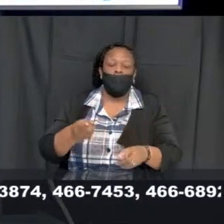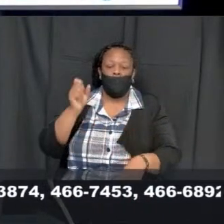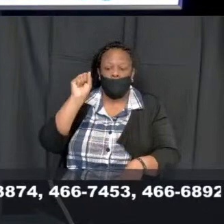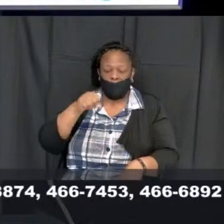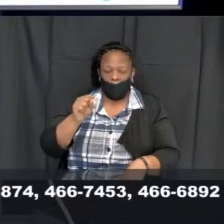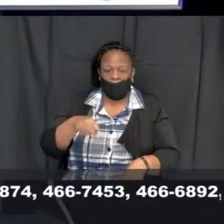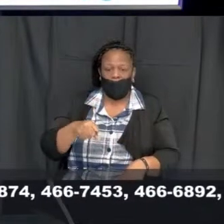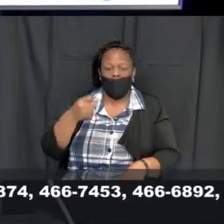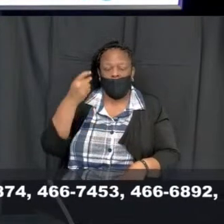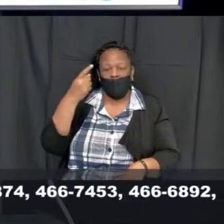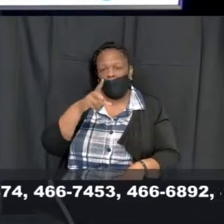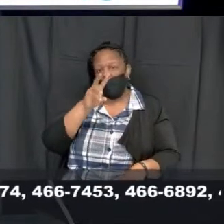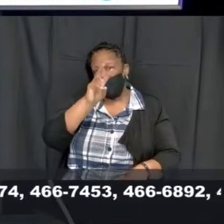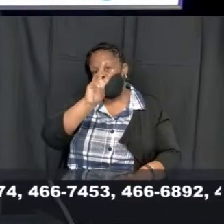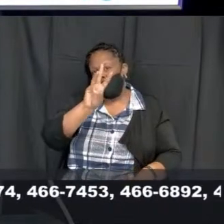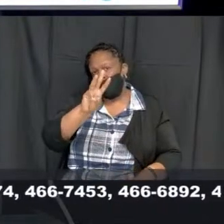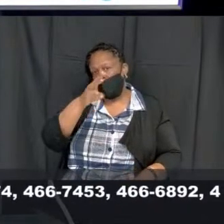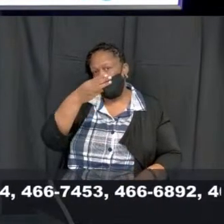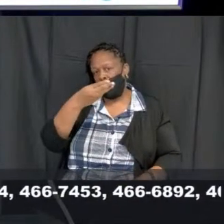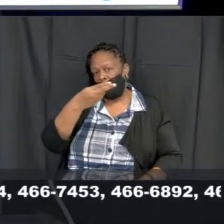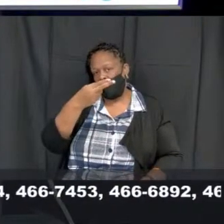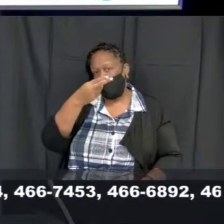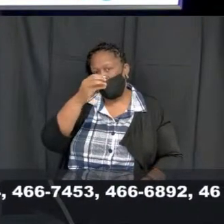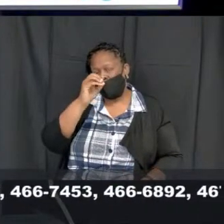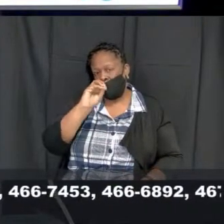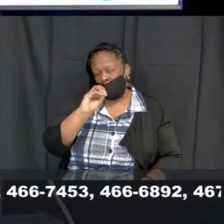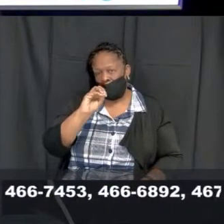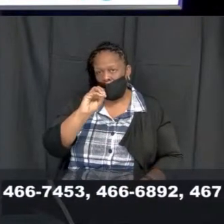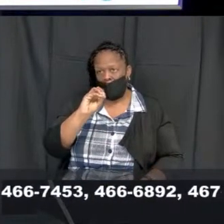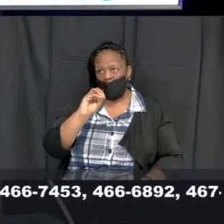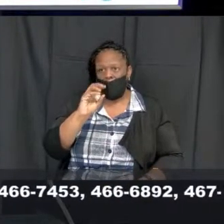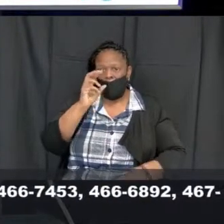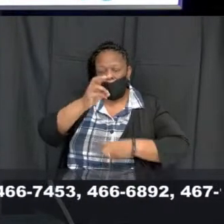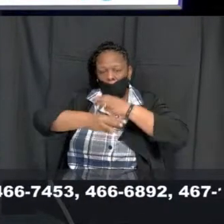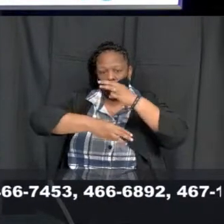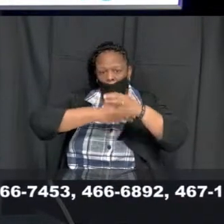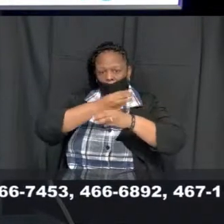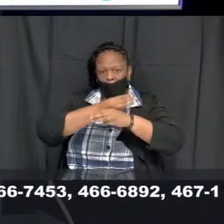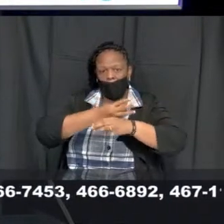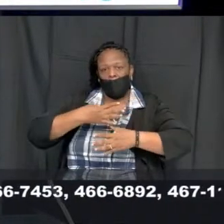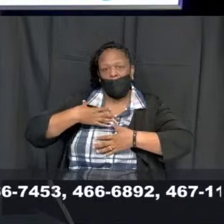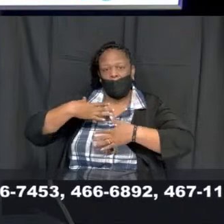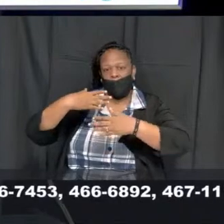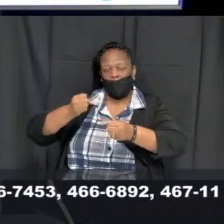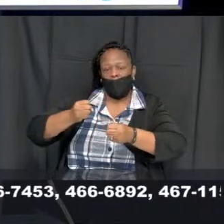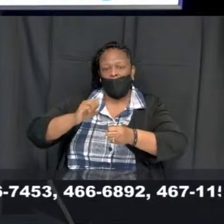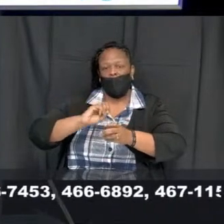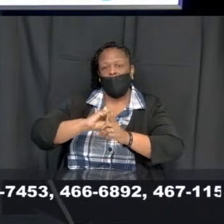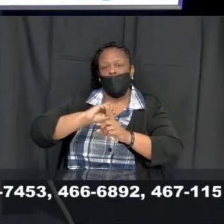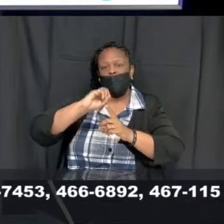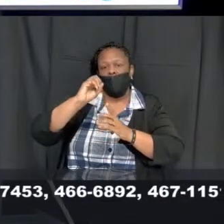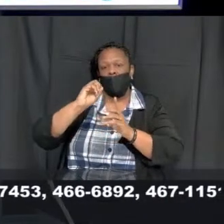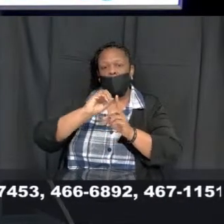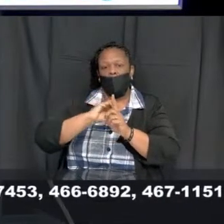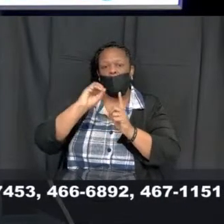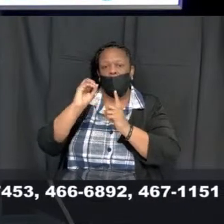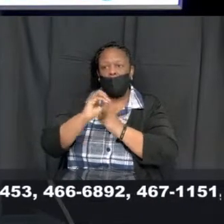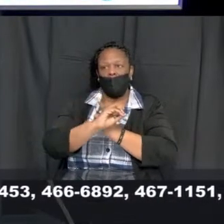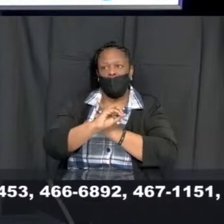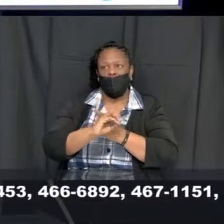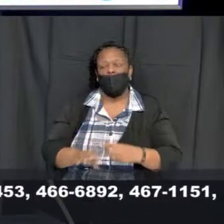Health Organization. So at present, you have the Pfizer-BioNTech being approved by WHO,